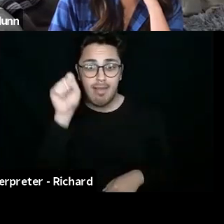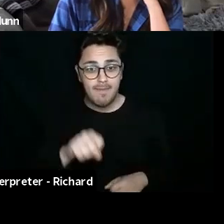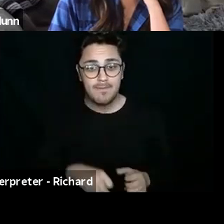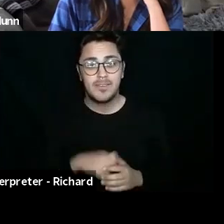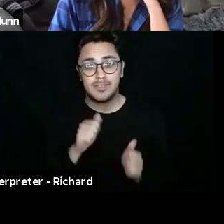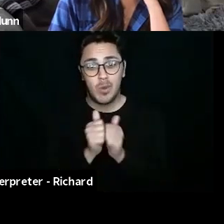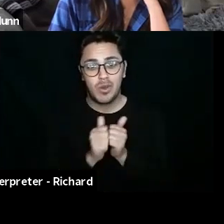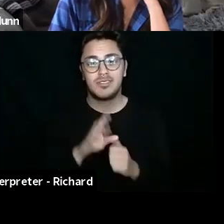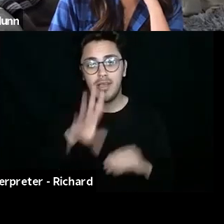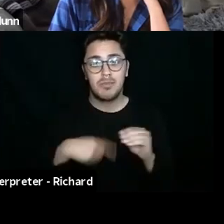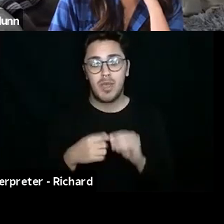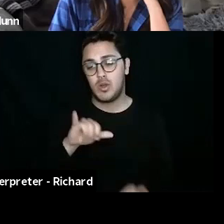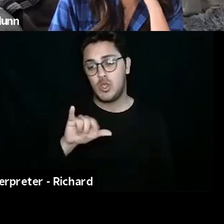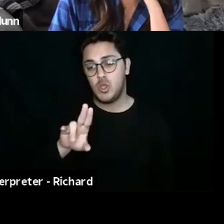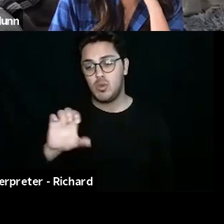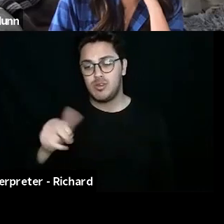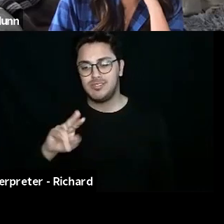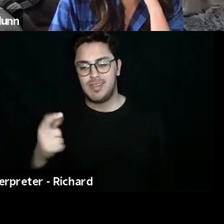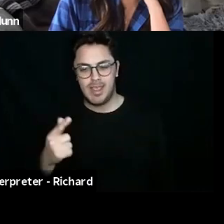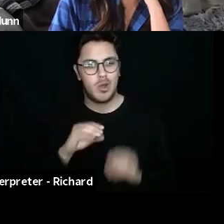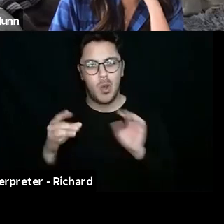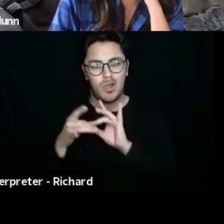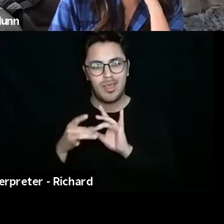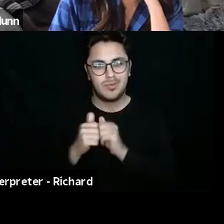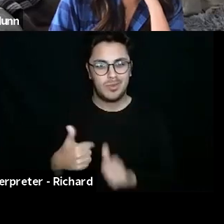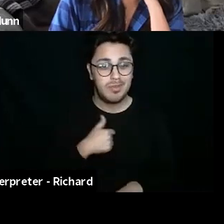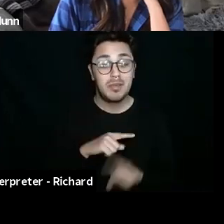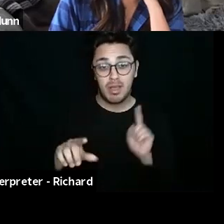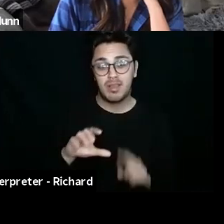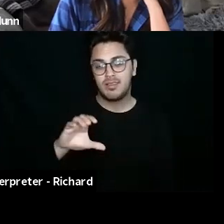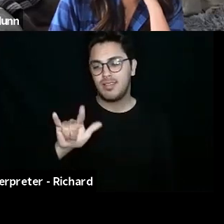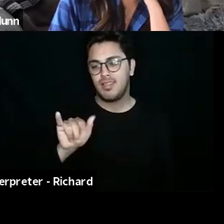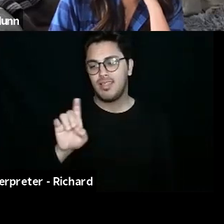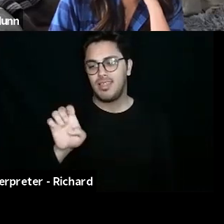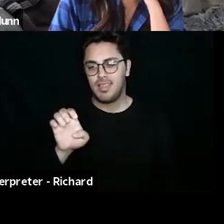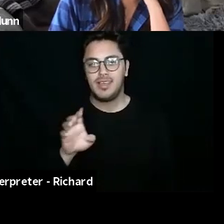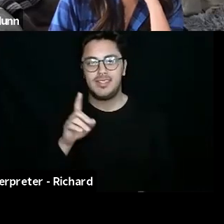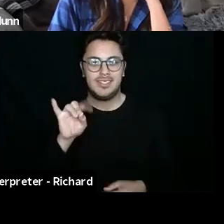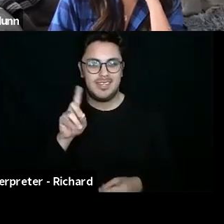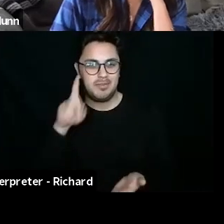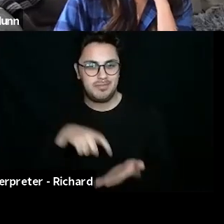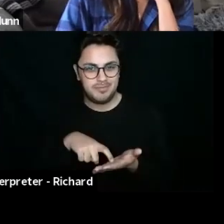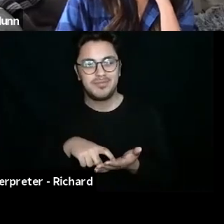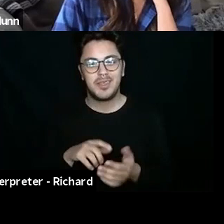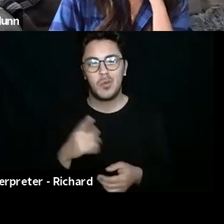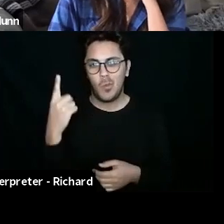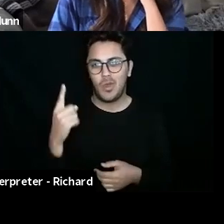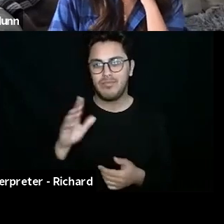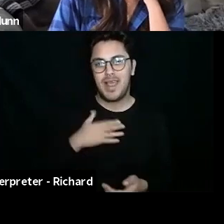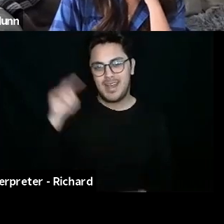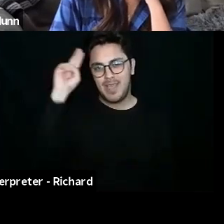Yu Chang. No relation to me, although Clyde did point out that one of my nephews is a pitcher in the Los Angeles